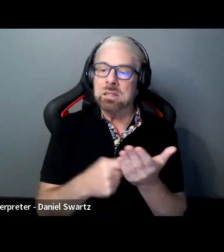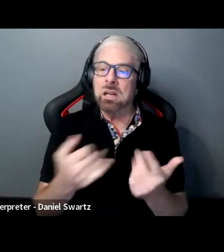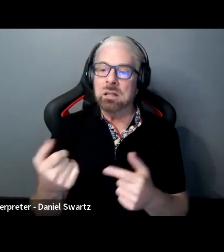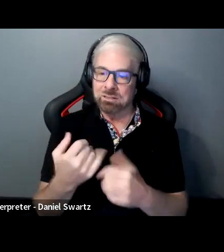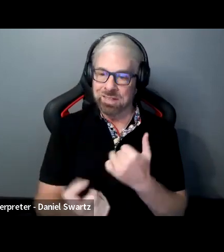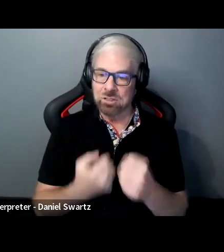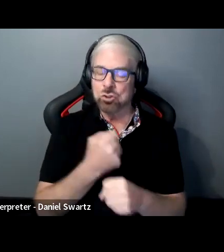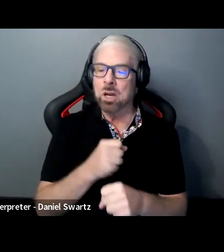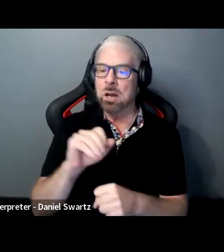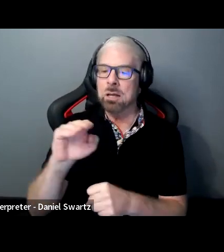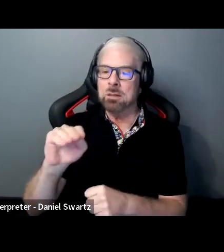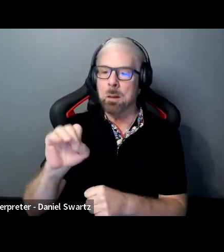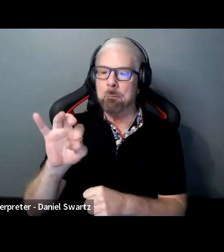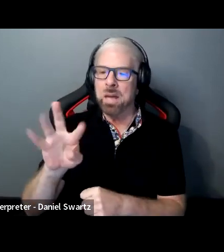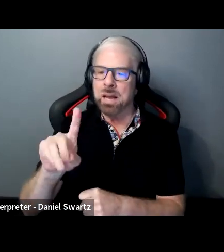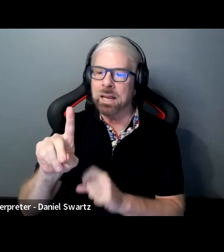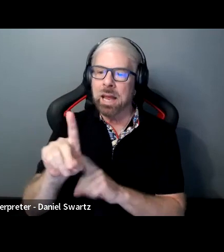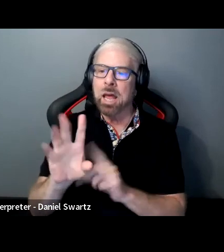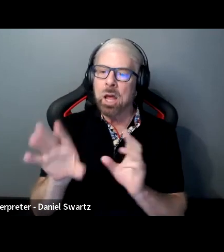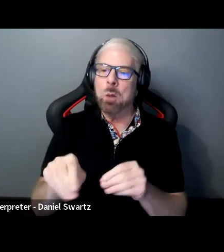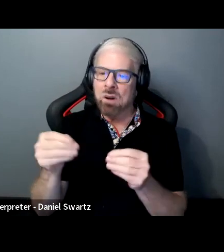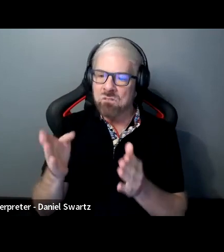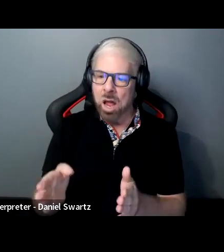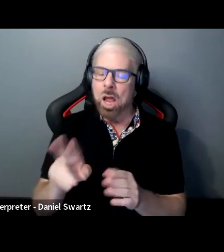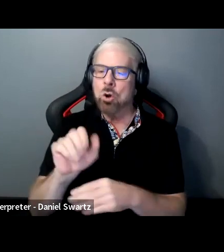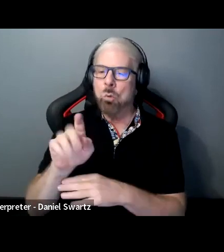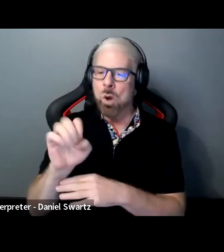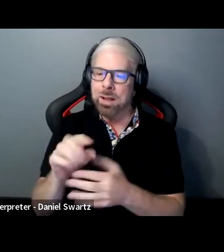rates and the discussion that's been going on around that.